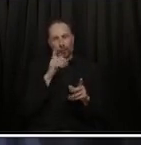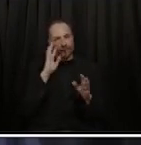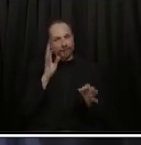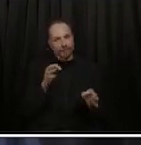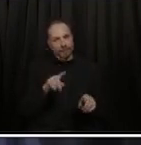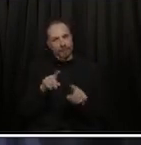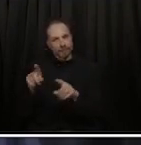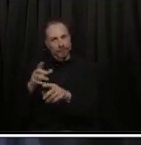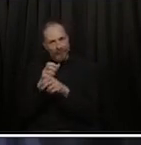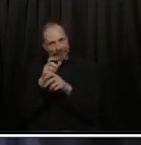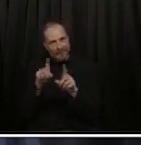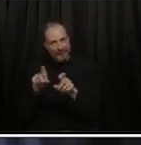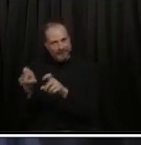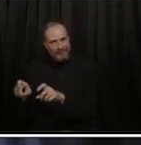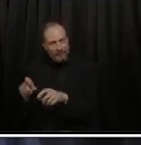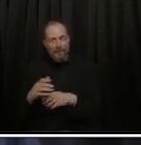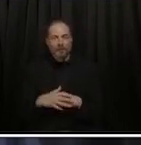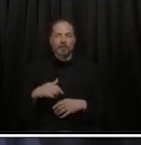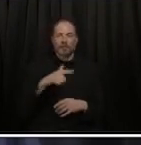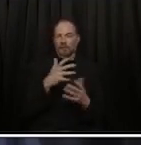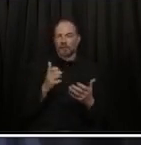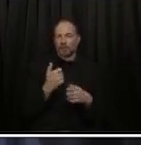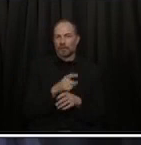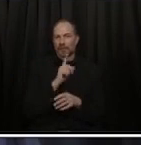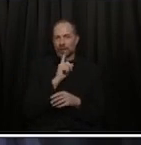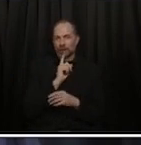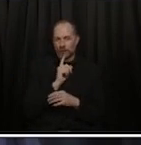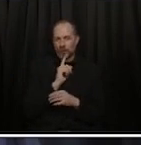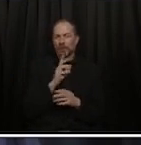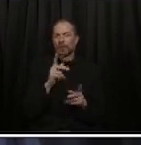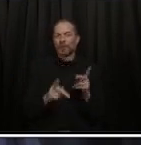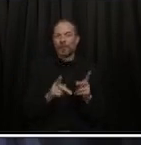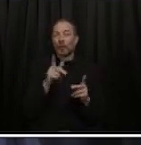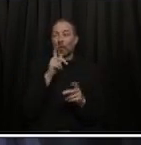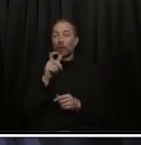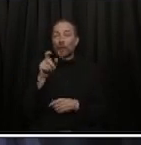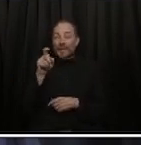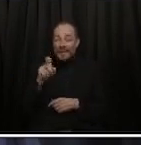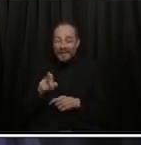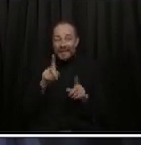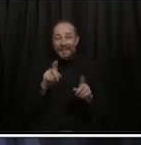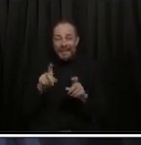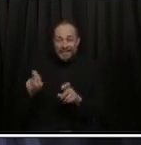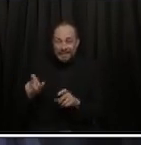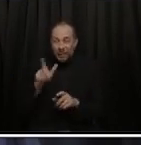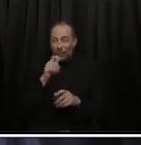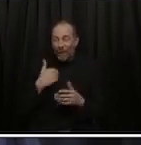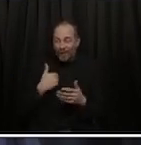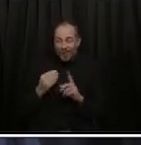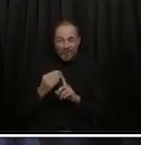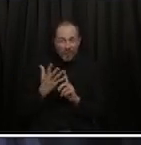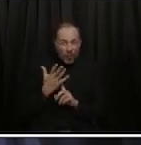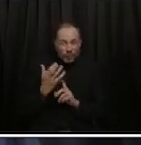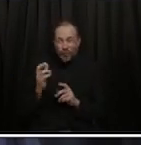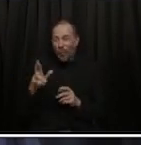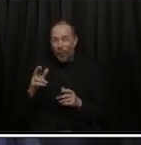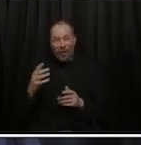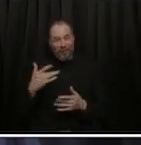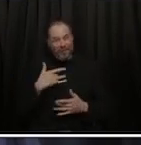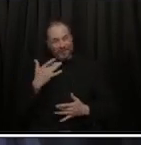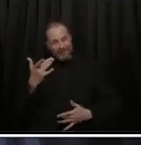so we certainly at this time want to make sure that individuals who should be tested, those that have had exposures or those that are symptomatic,